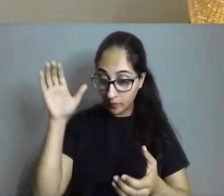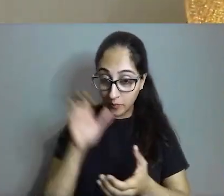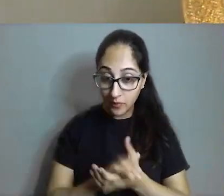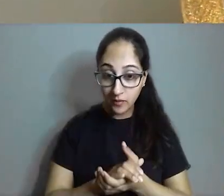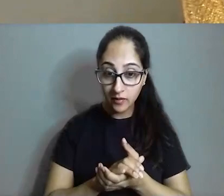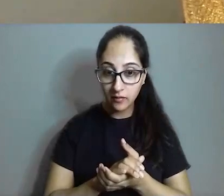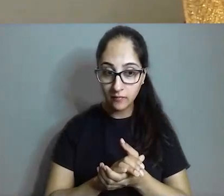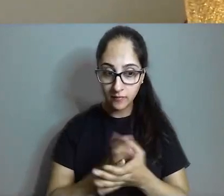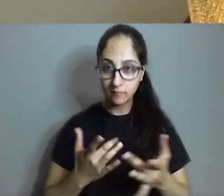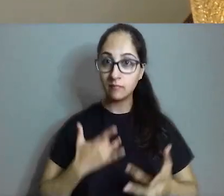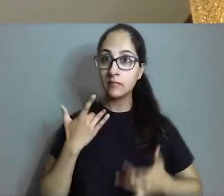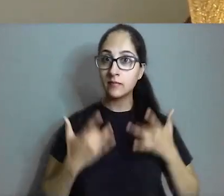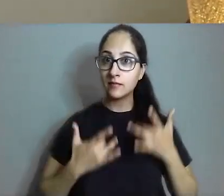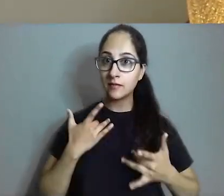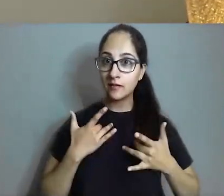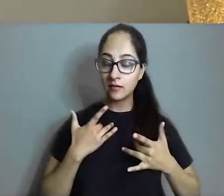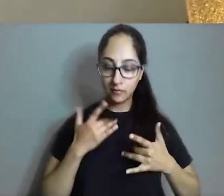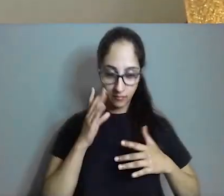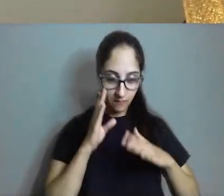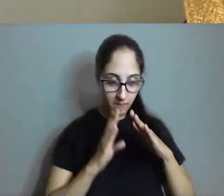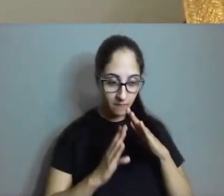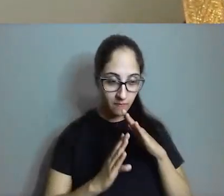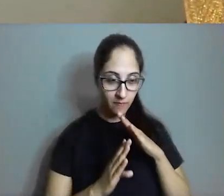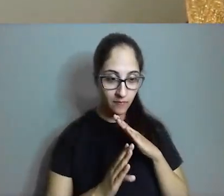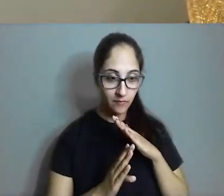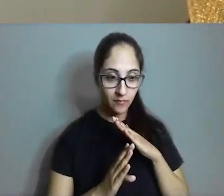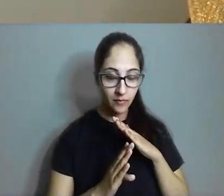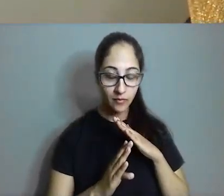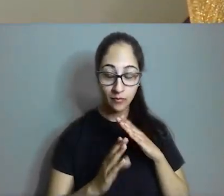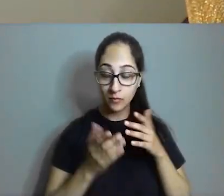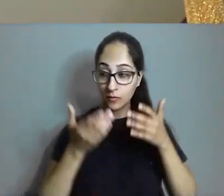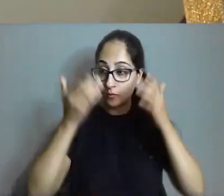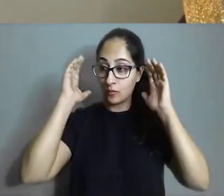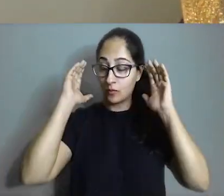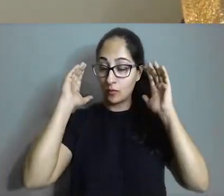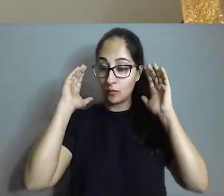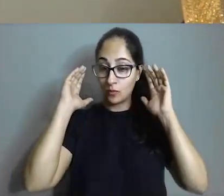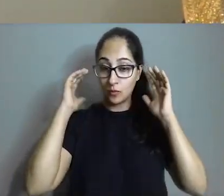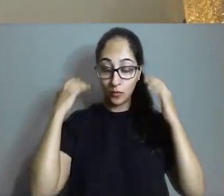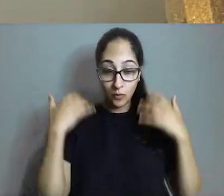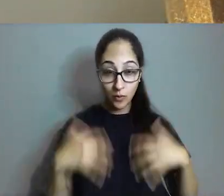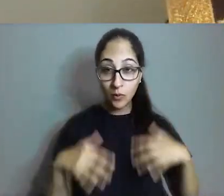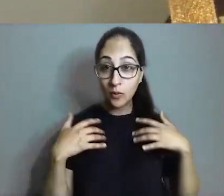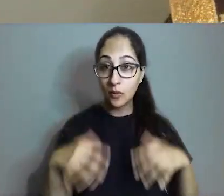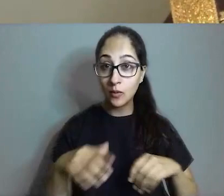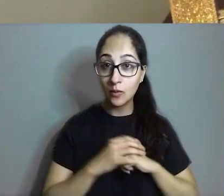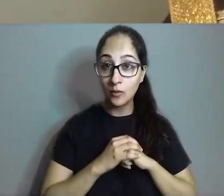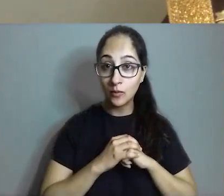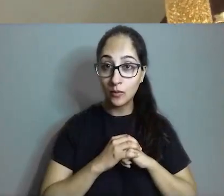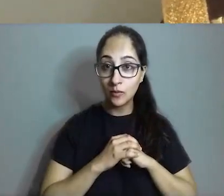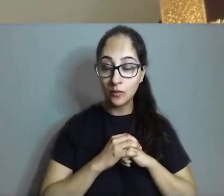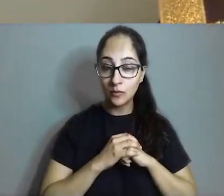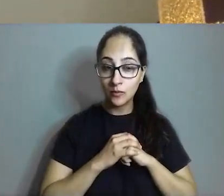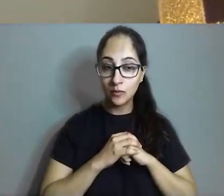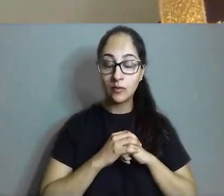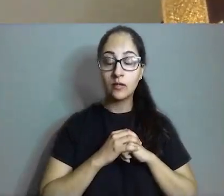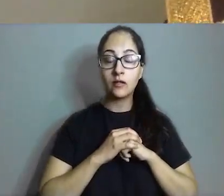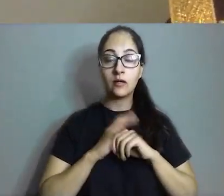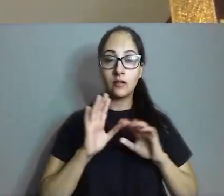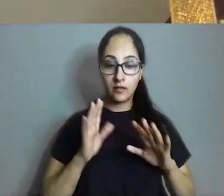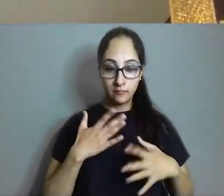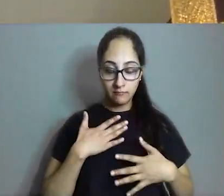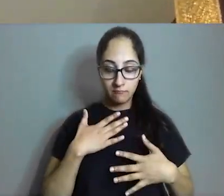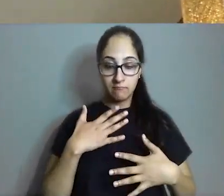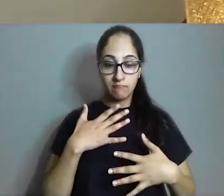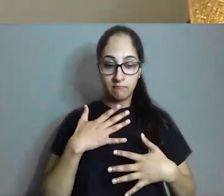disbelief, excitement, humbled, overwhelmed. And as I began to